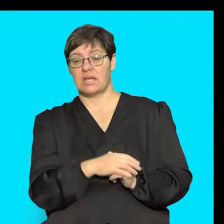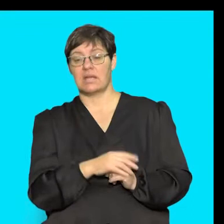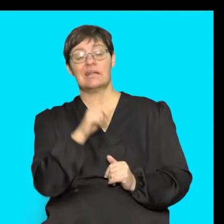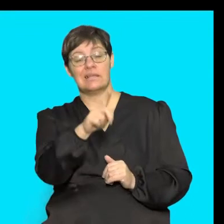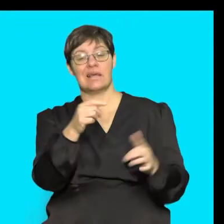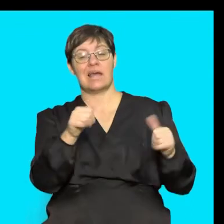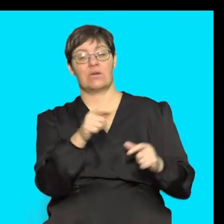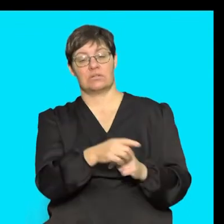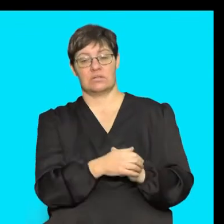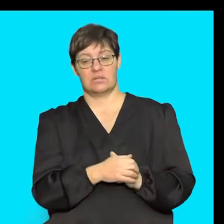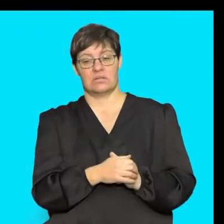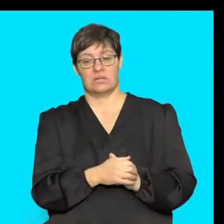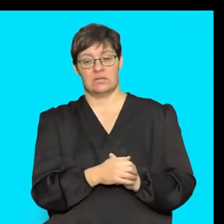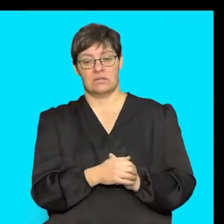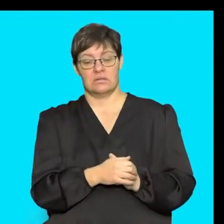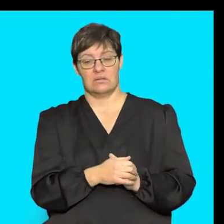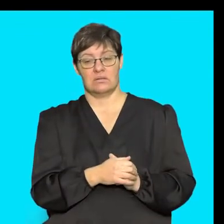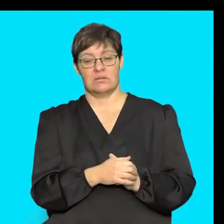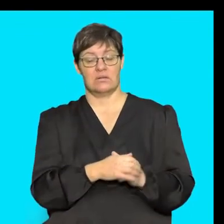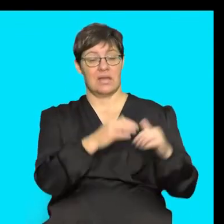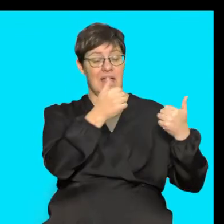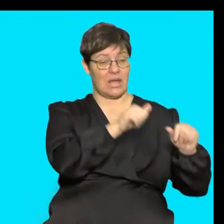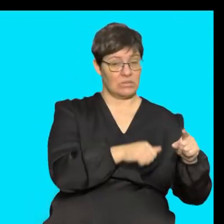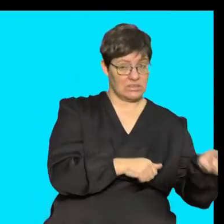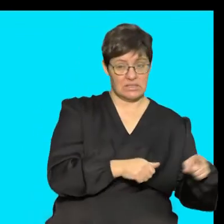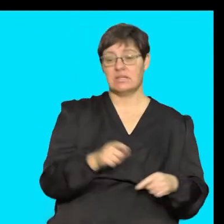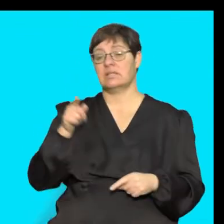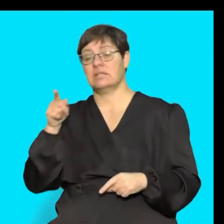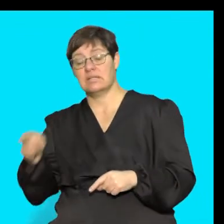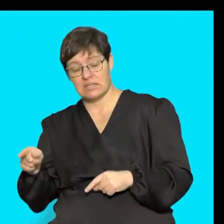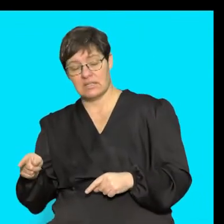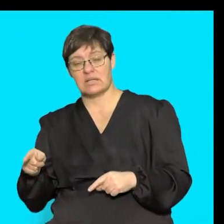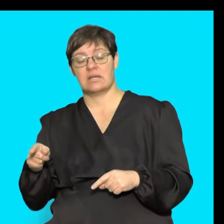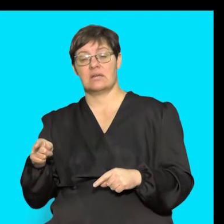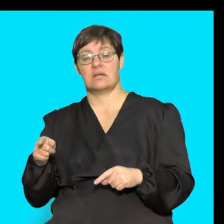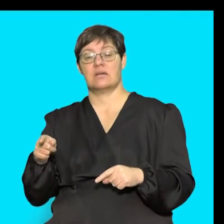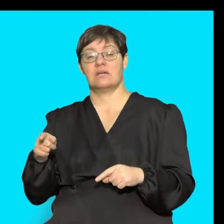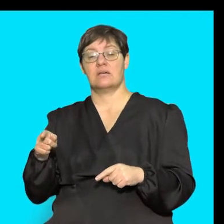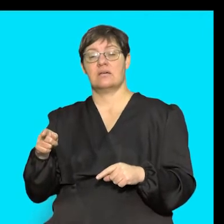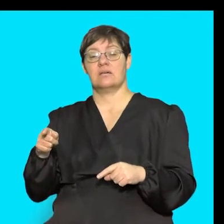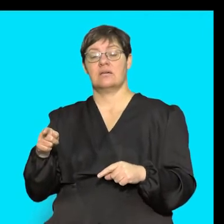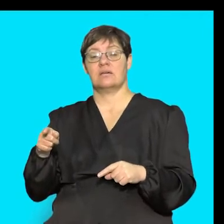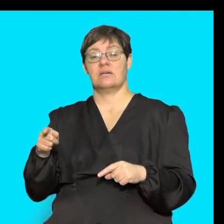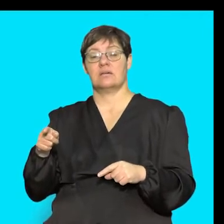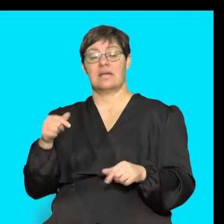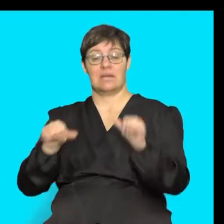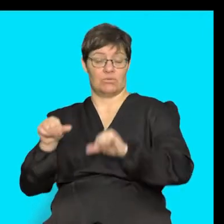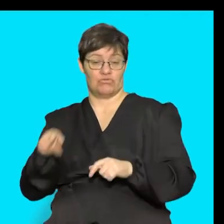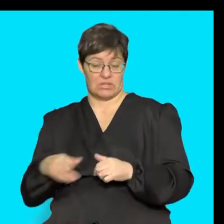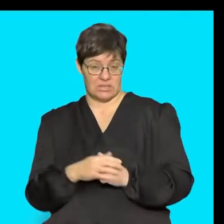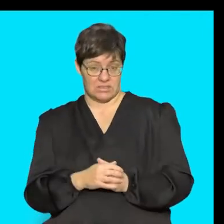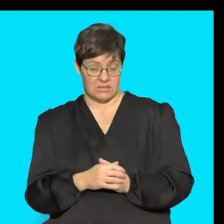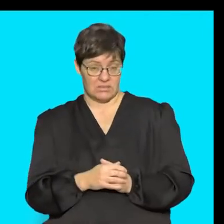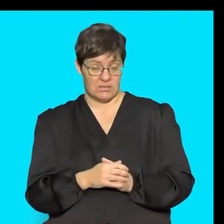so this is the accounting and this is the chemistry, which is the independent variable. So it implies if